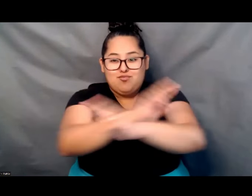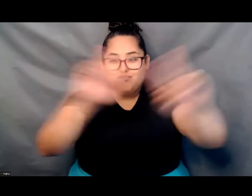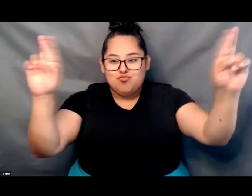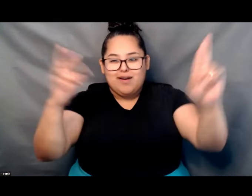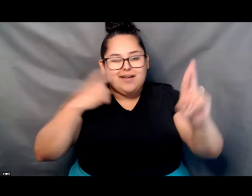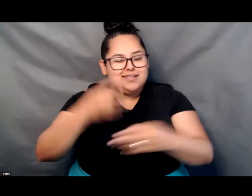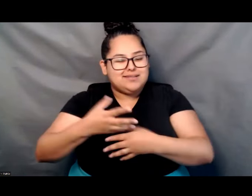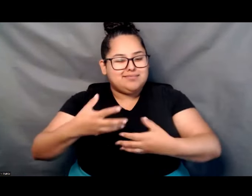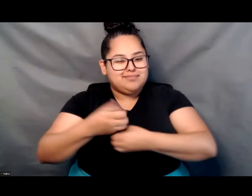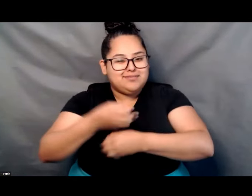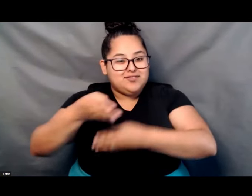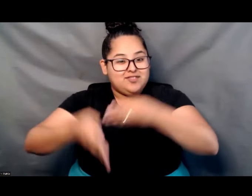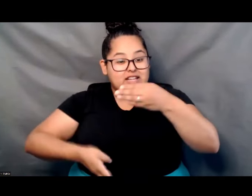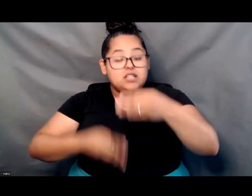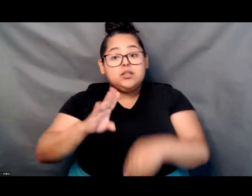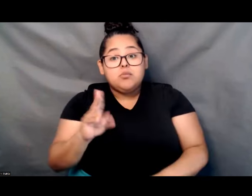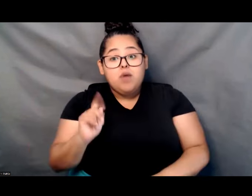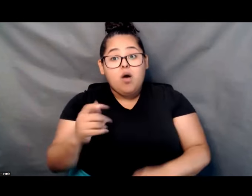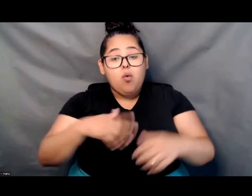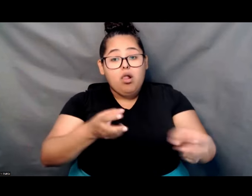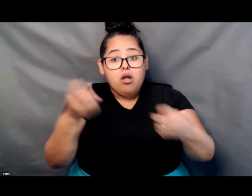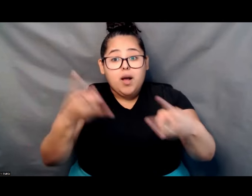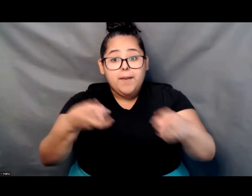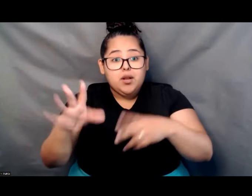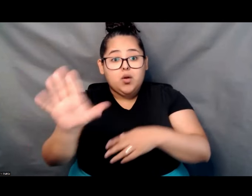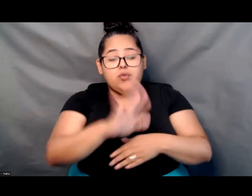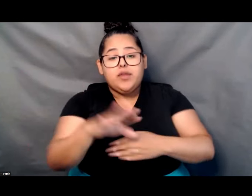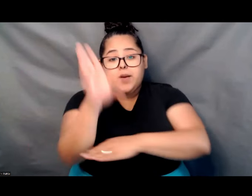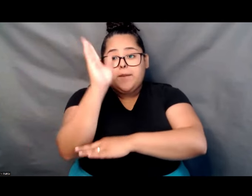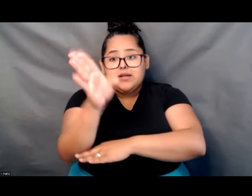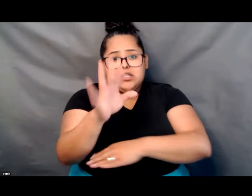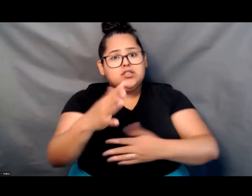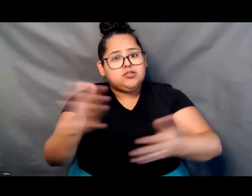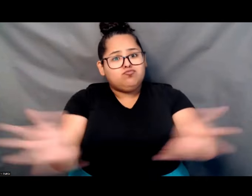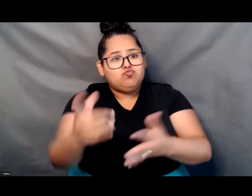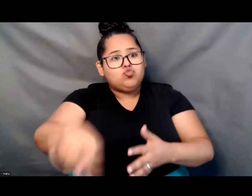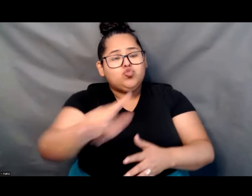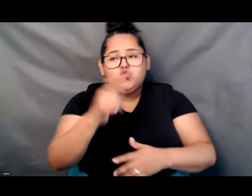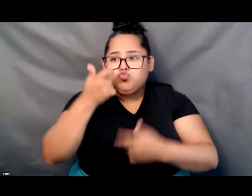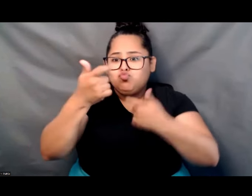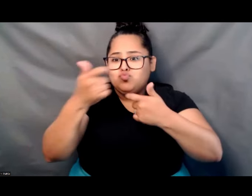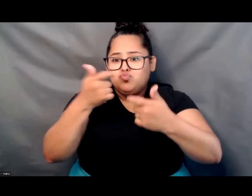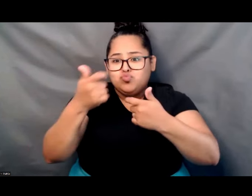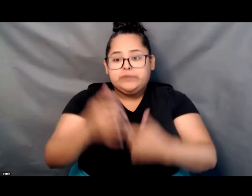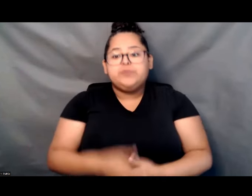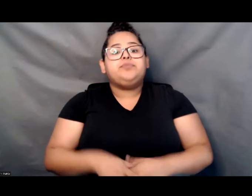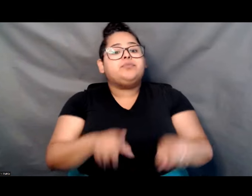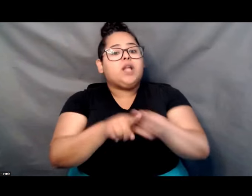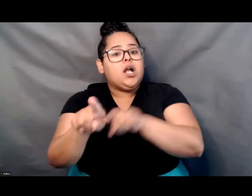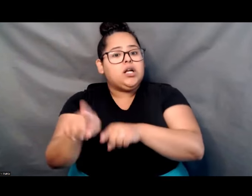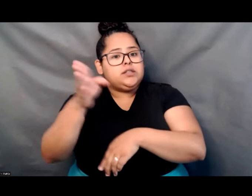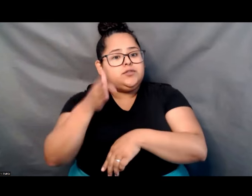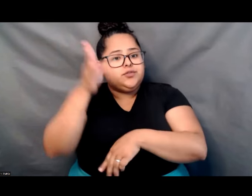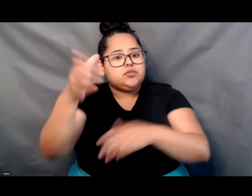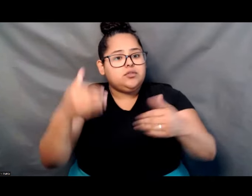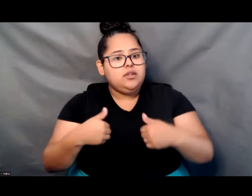their presentations as well. So I'd encourage you to check those out. And then we are going to be having some workshops as well throughout